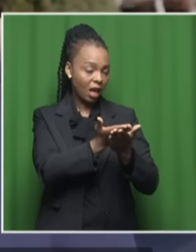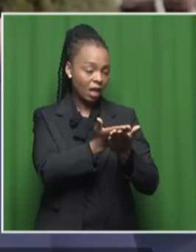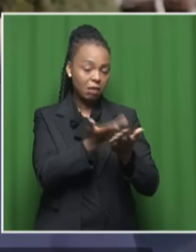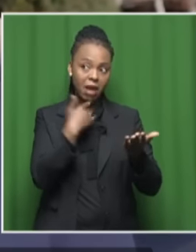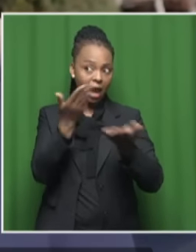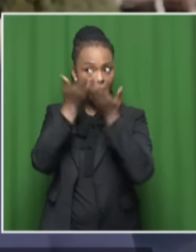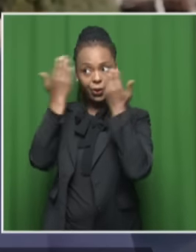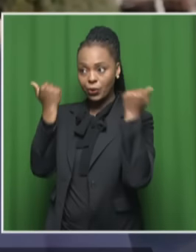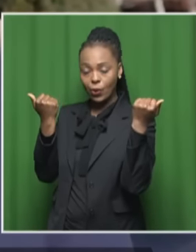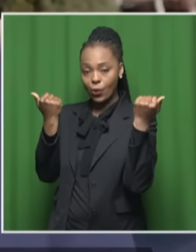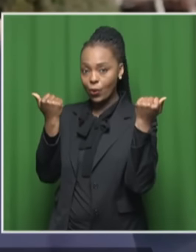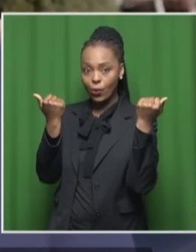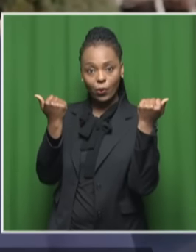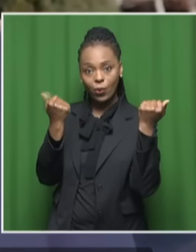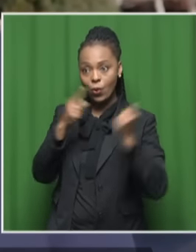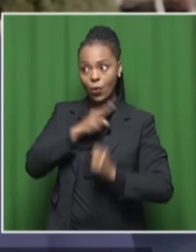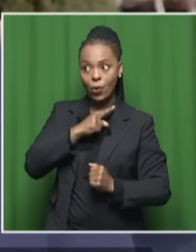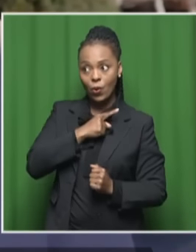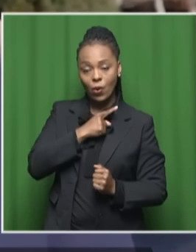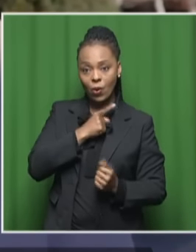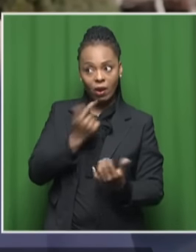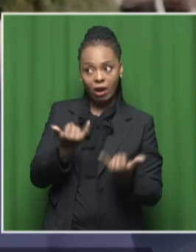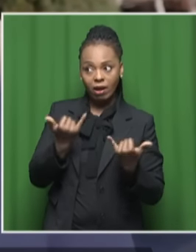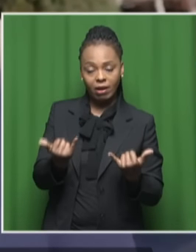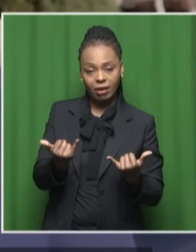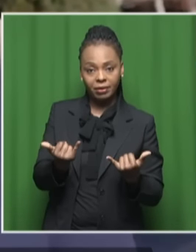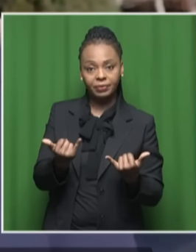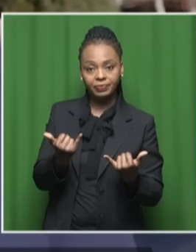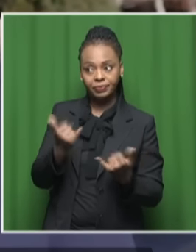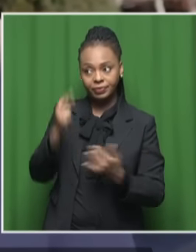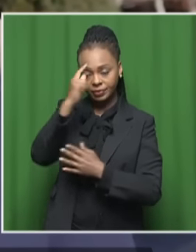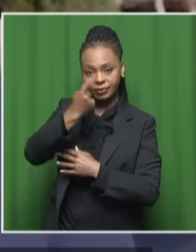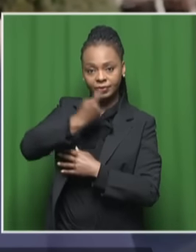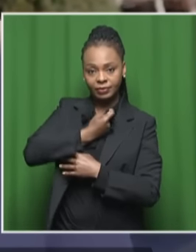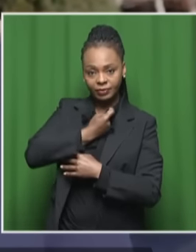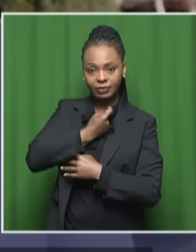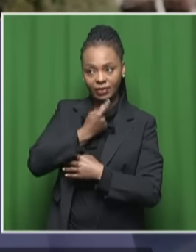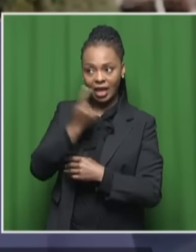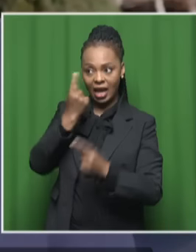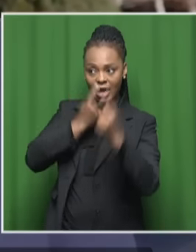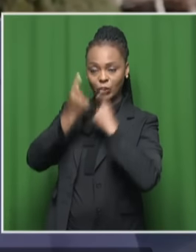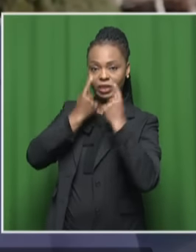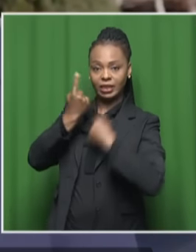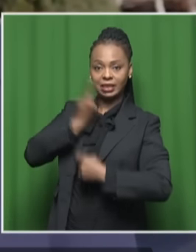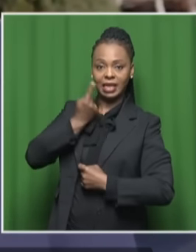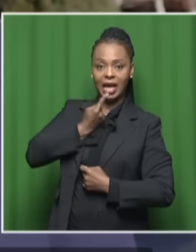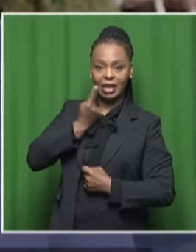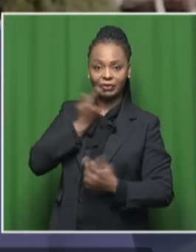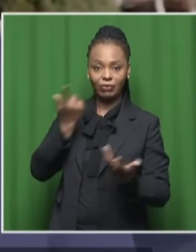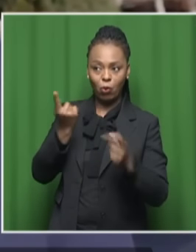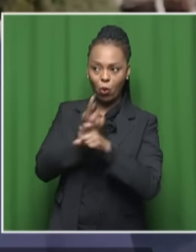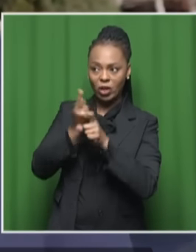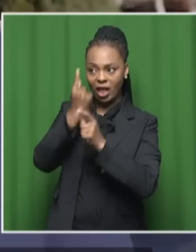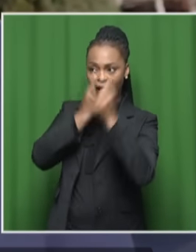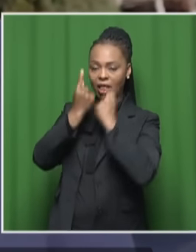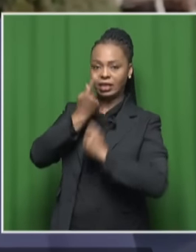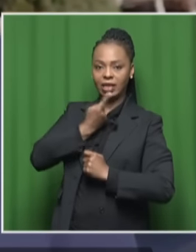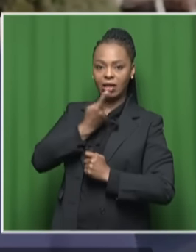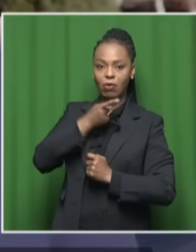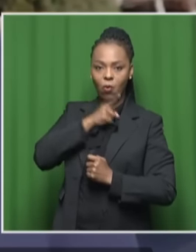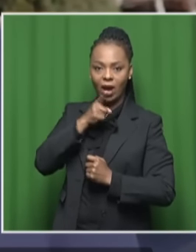know, because at the moment he is accusing himself, because all the time when I go to